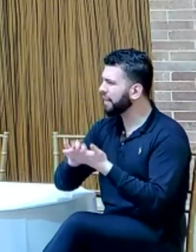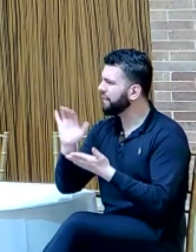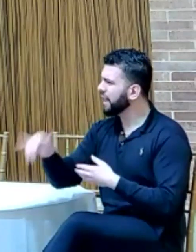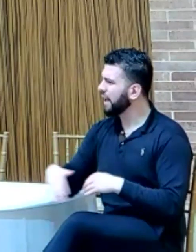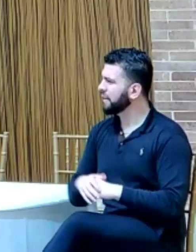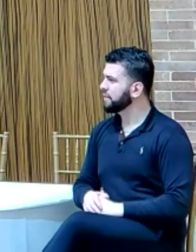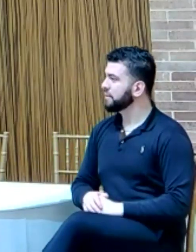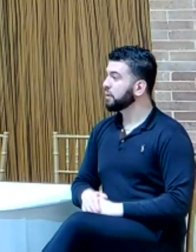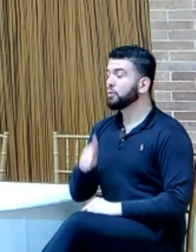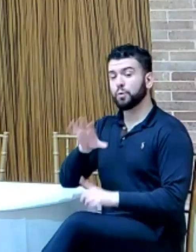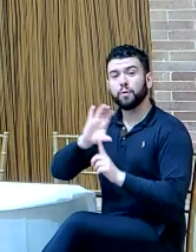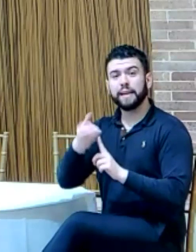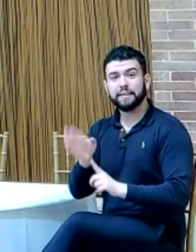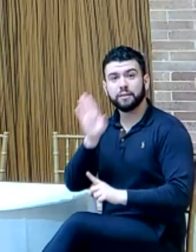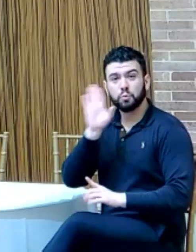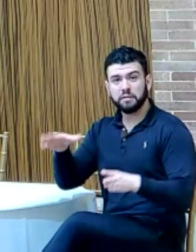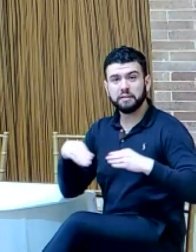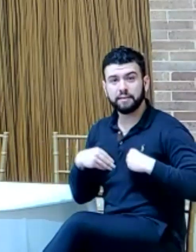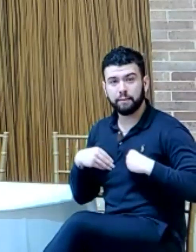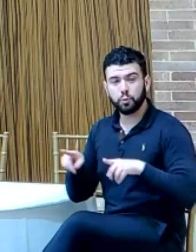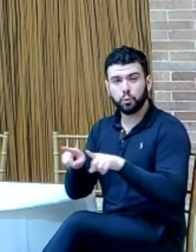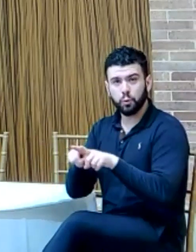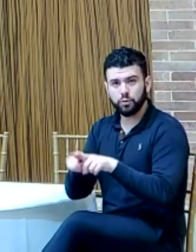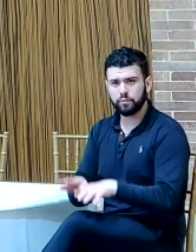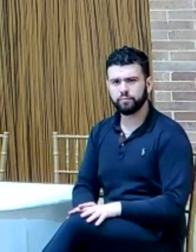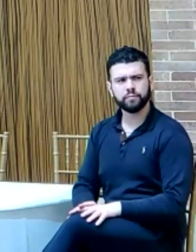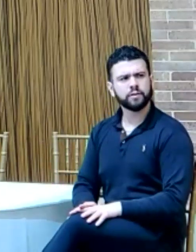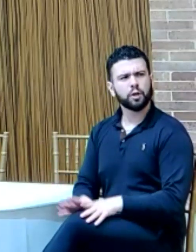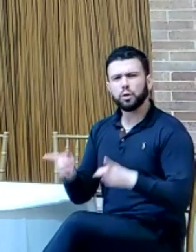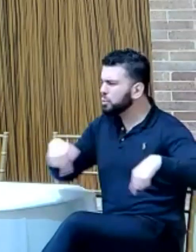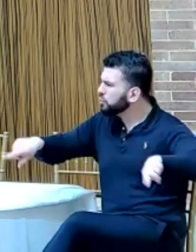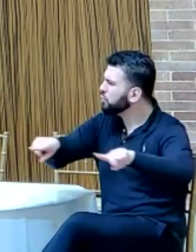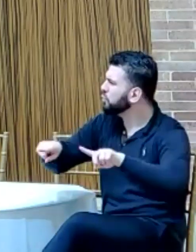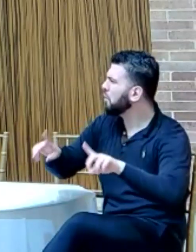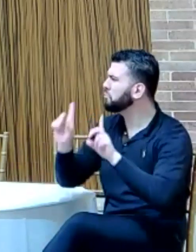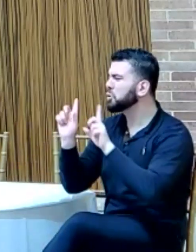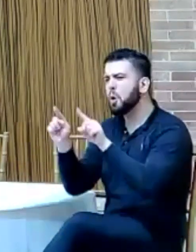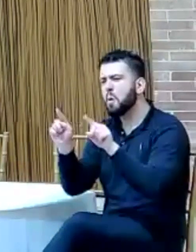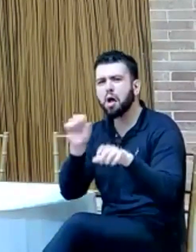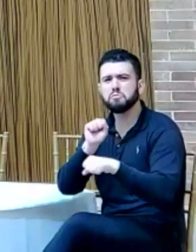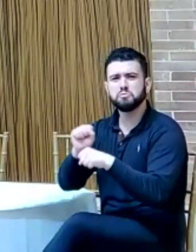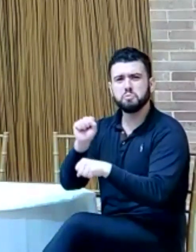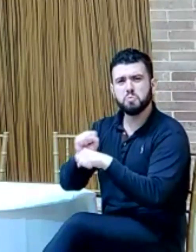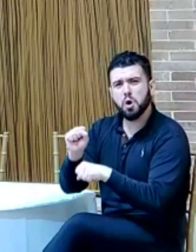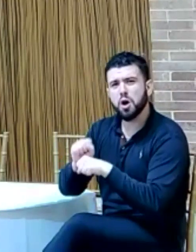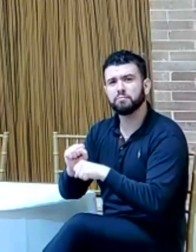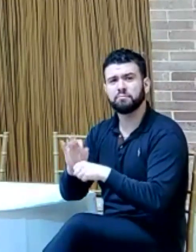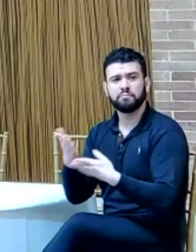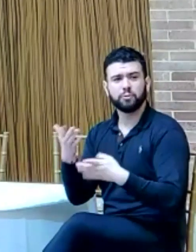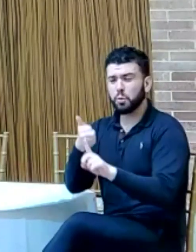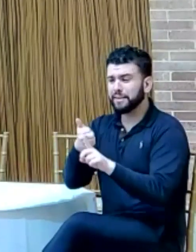take those cases as well so as you go about doing your work either as professionals or in the community with other folks your